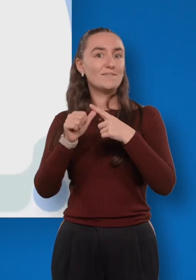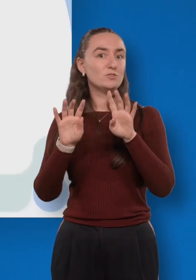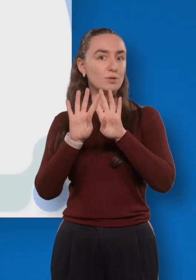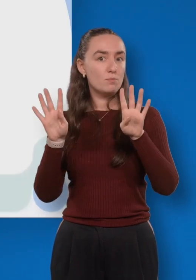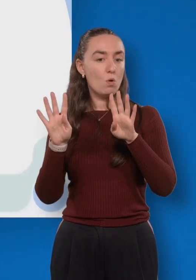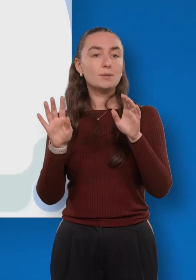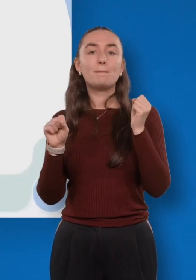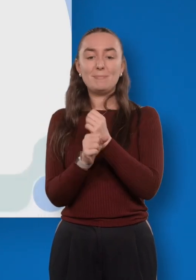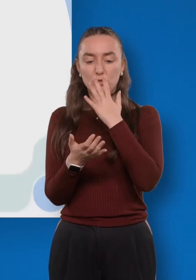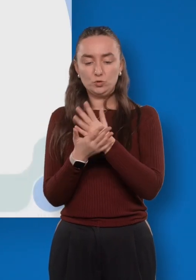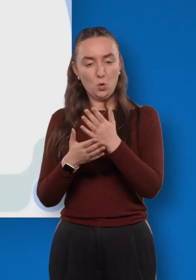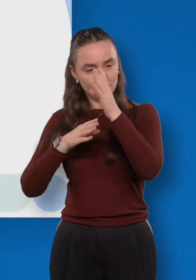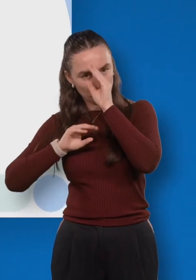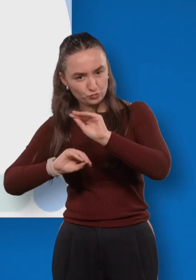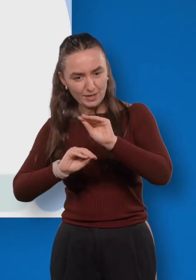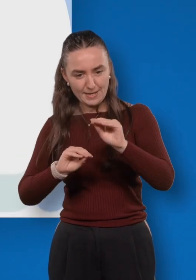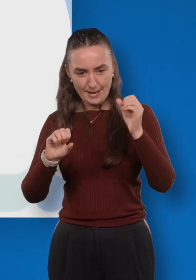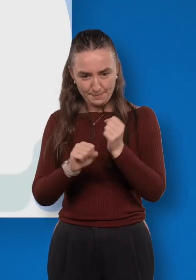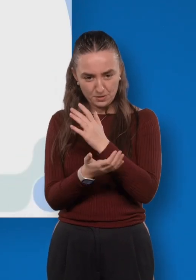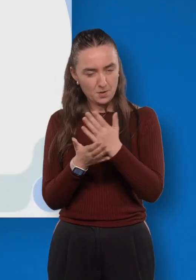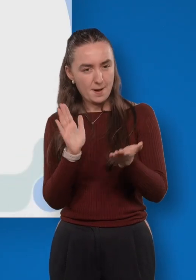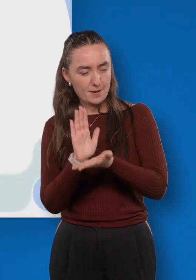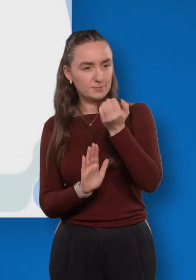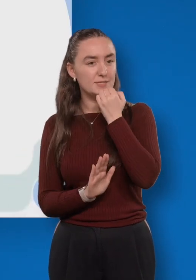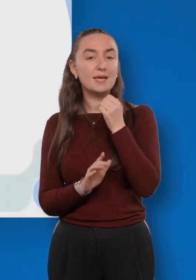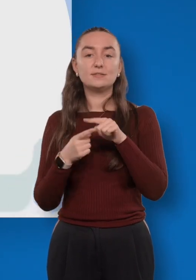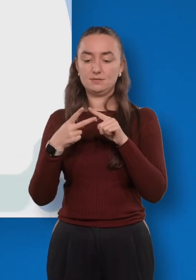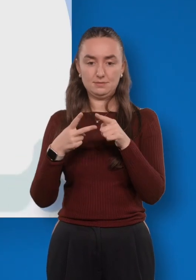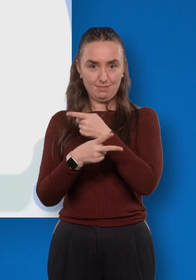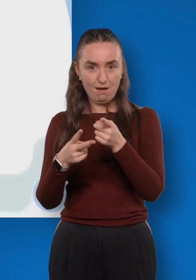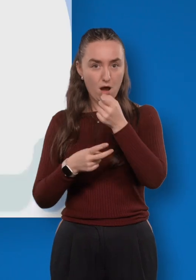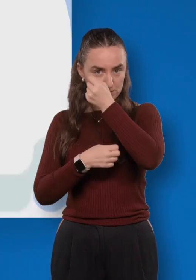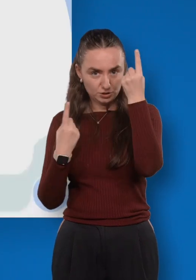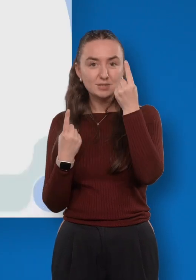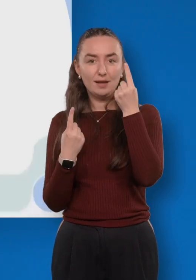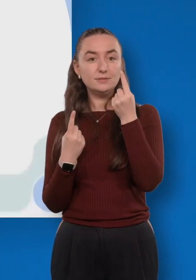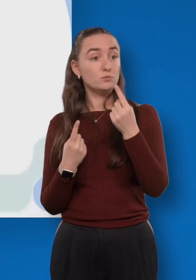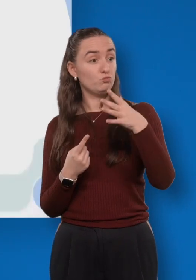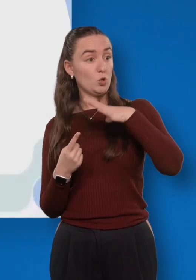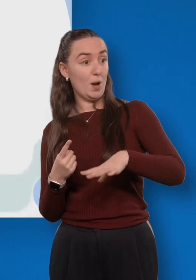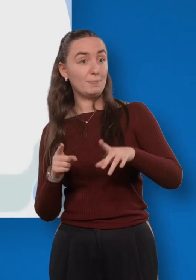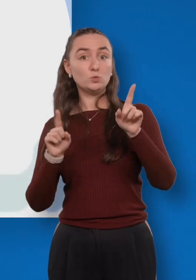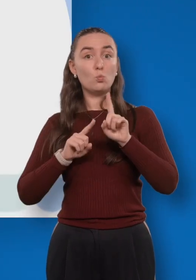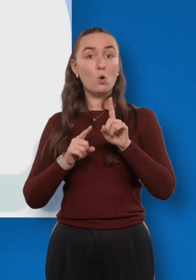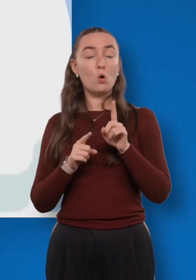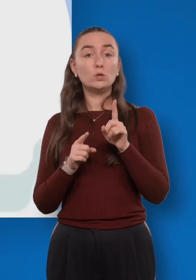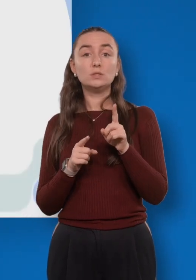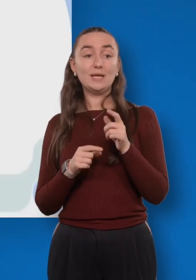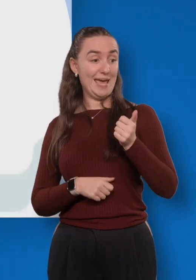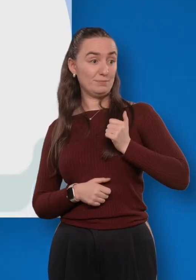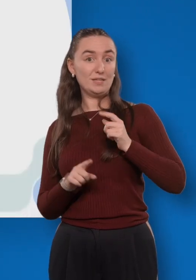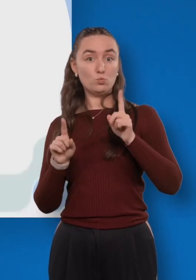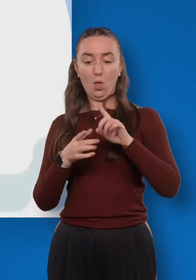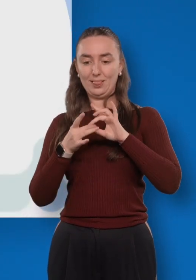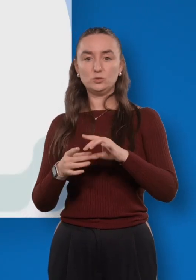providing them with regular training, or that they understand what the requirements are, or what the expectations are with regards to EDI,